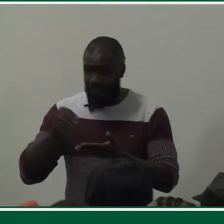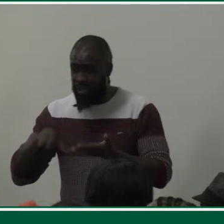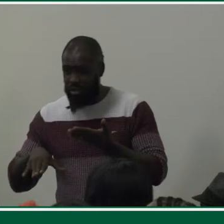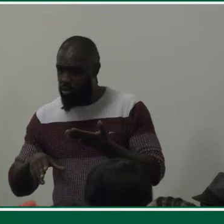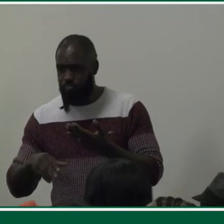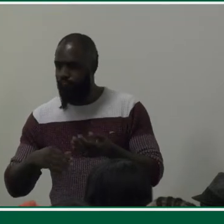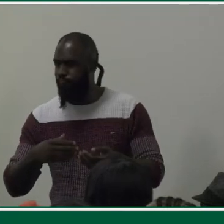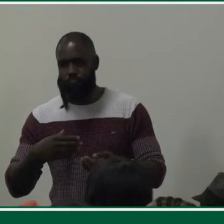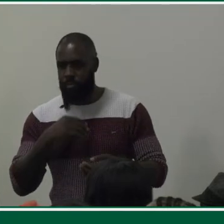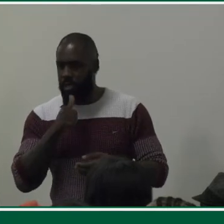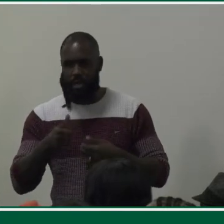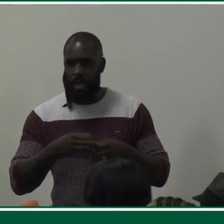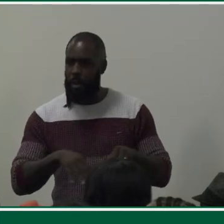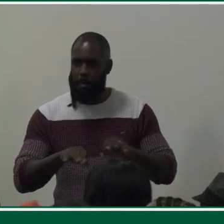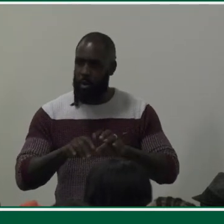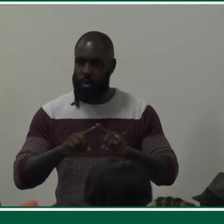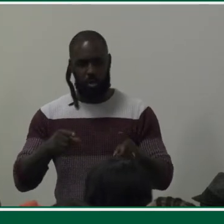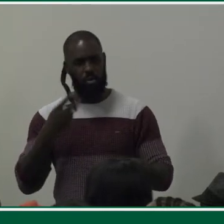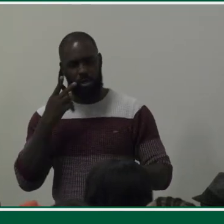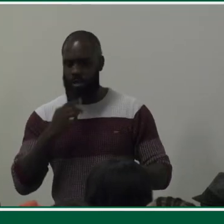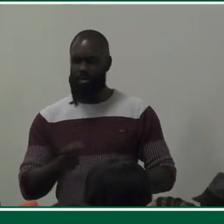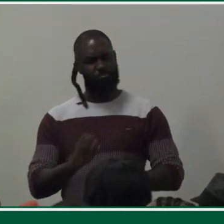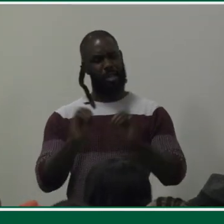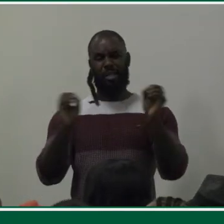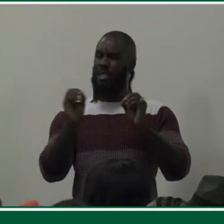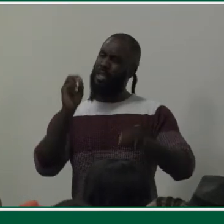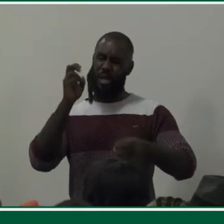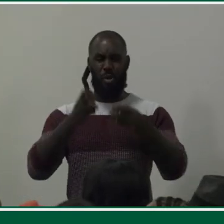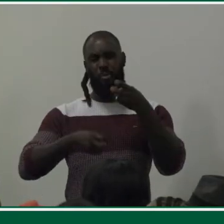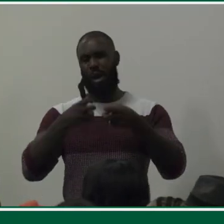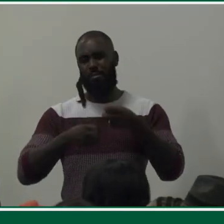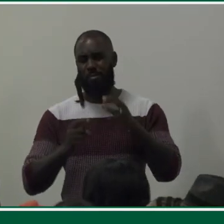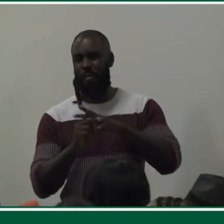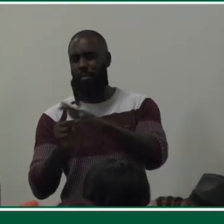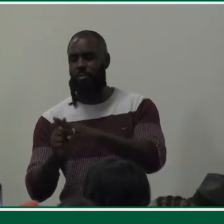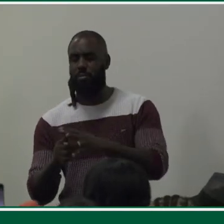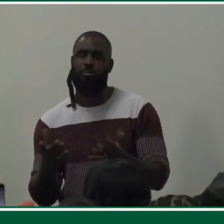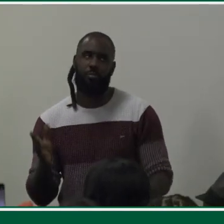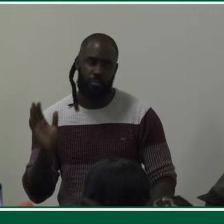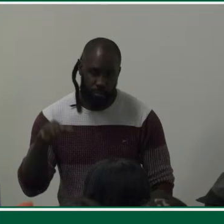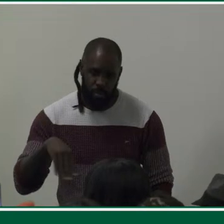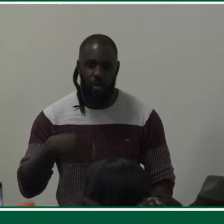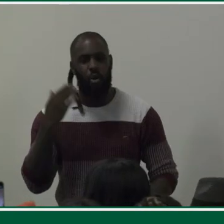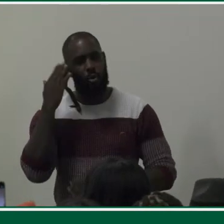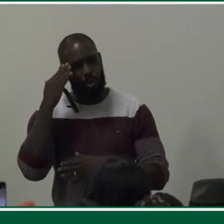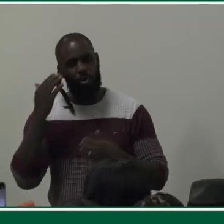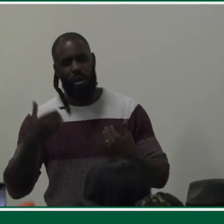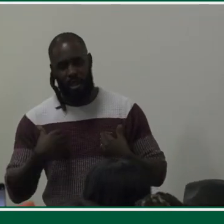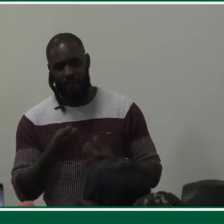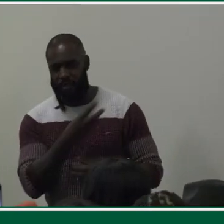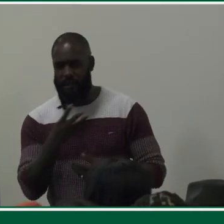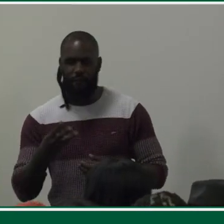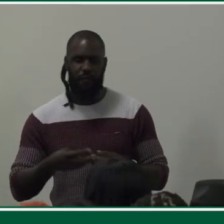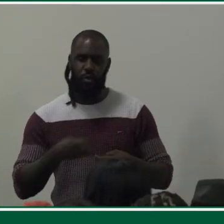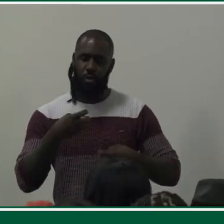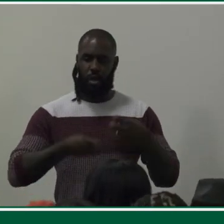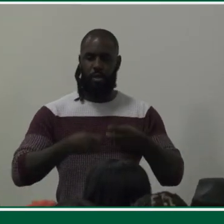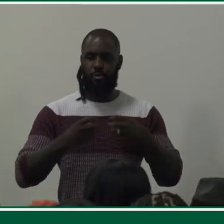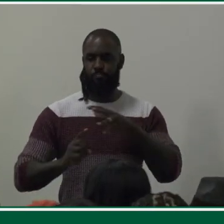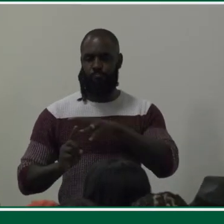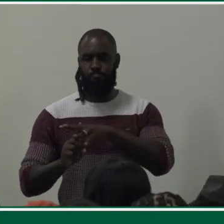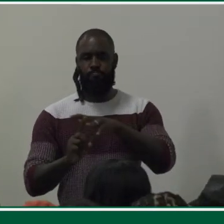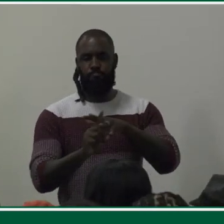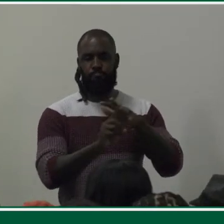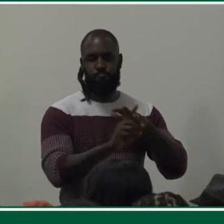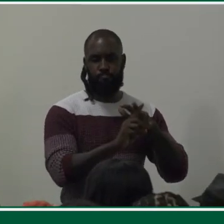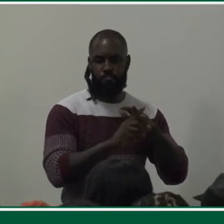might expect, everything was glowing and there was no problems. Okay, so maybe not. We knew that there were some issues and that we had